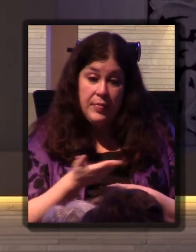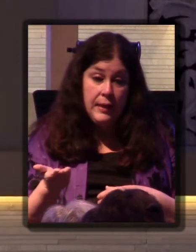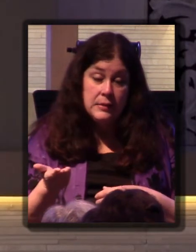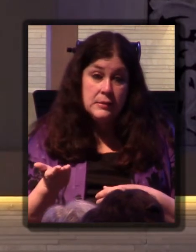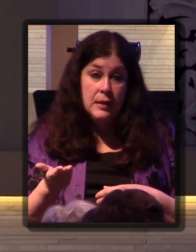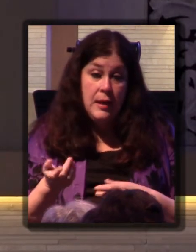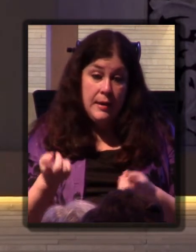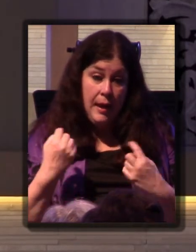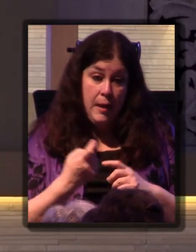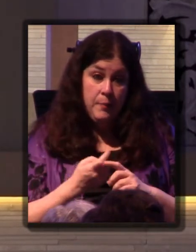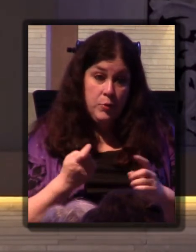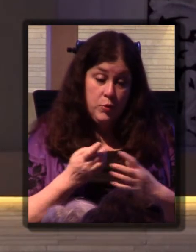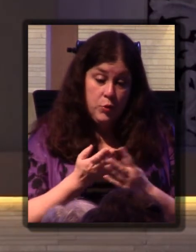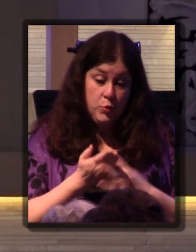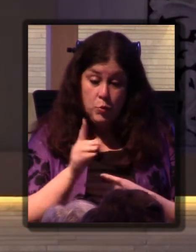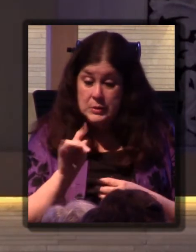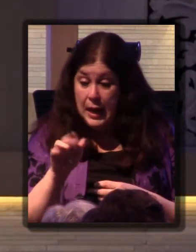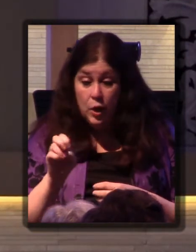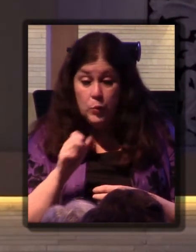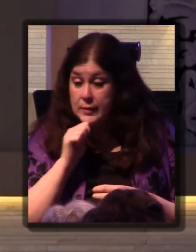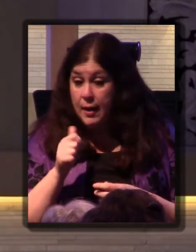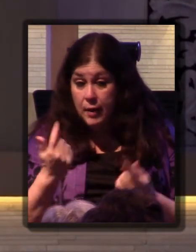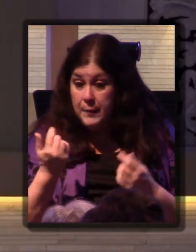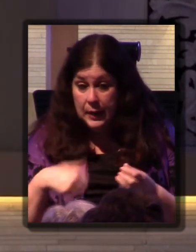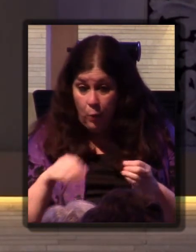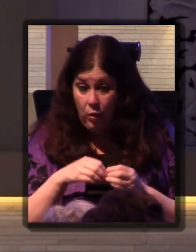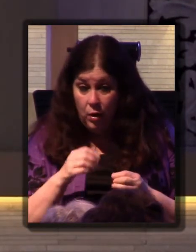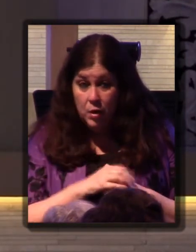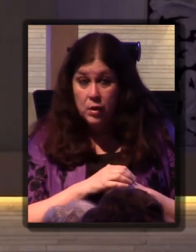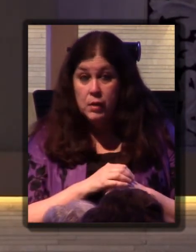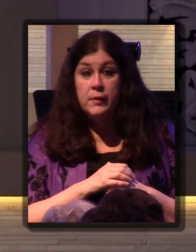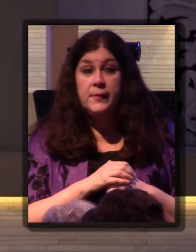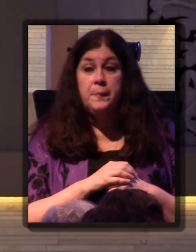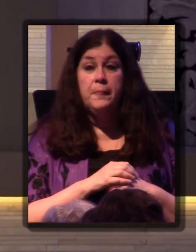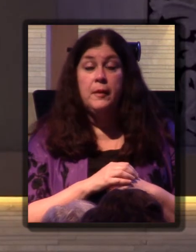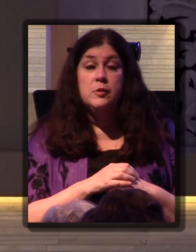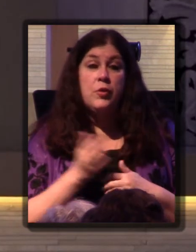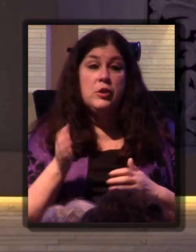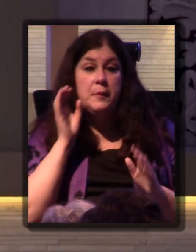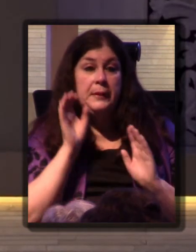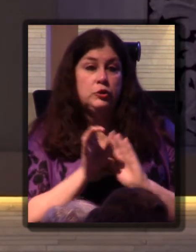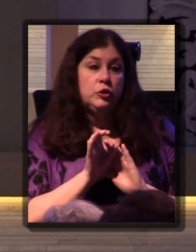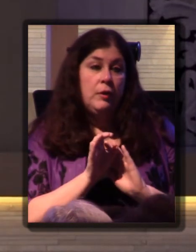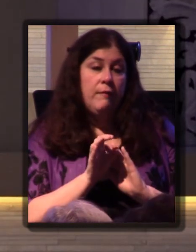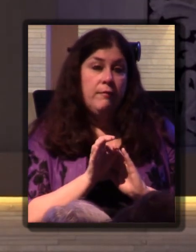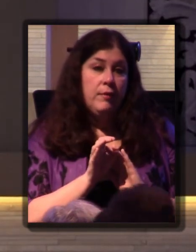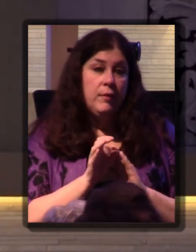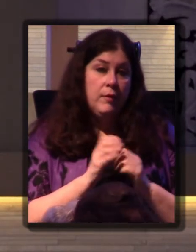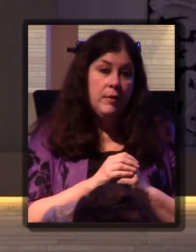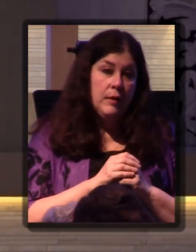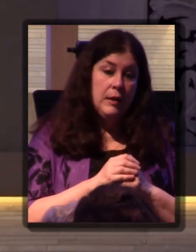produce and things that came through Tyre would no longer be coming. And so there's this picture